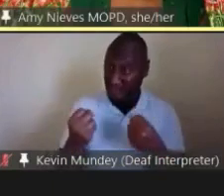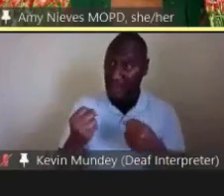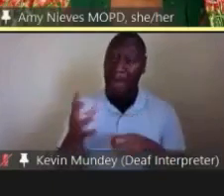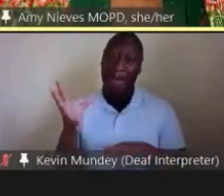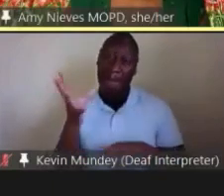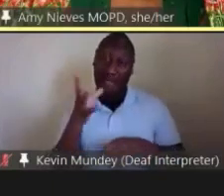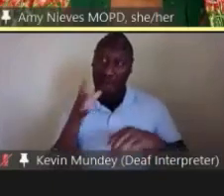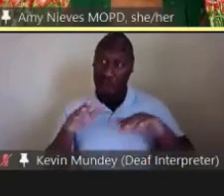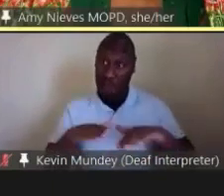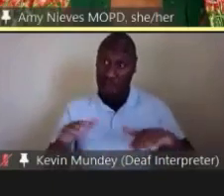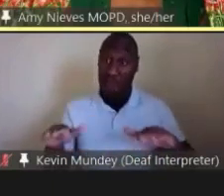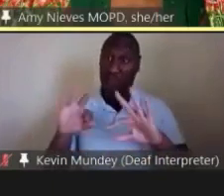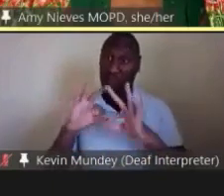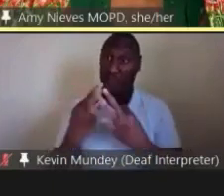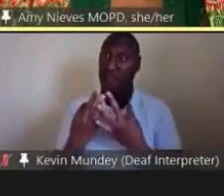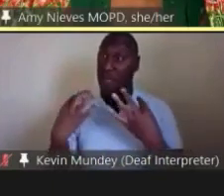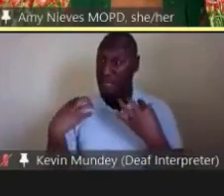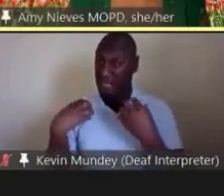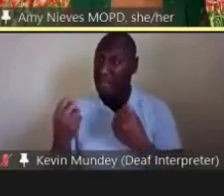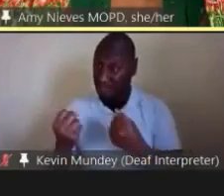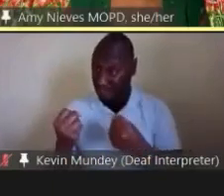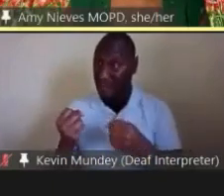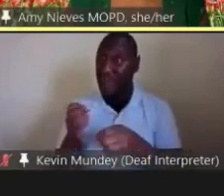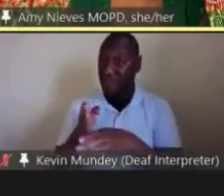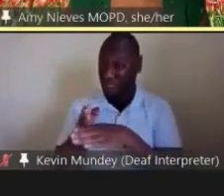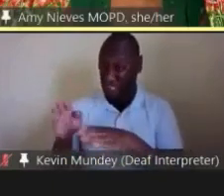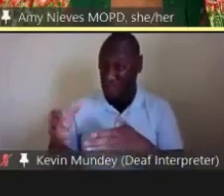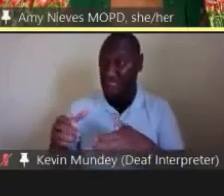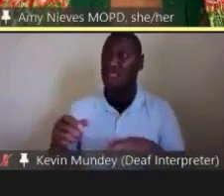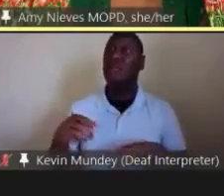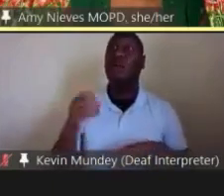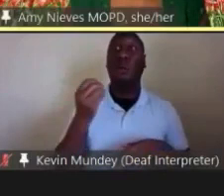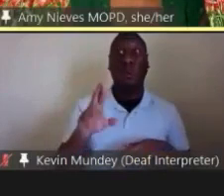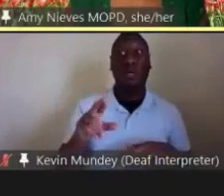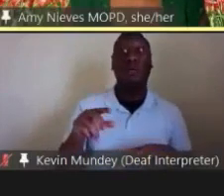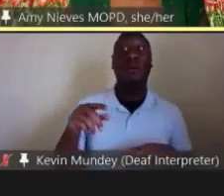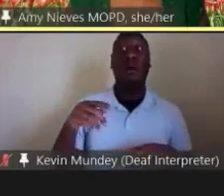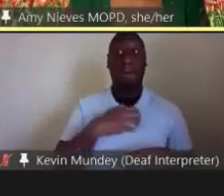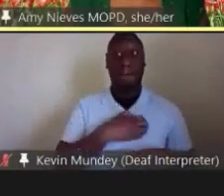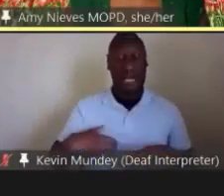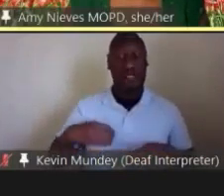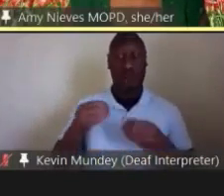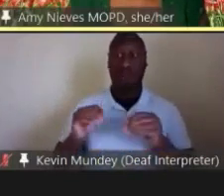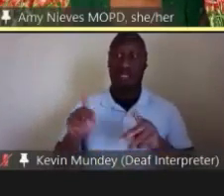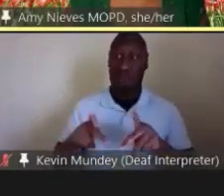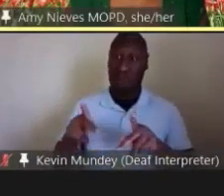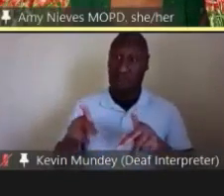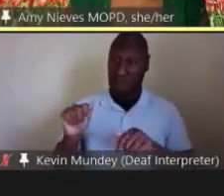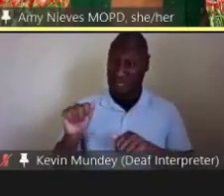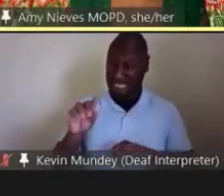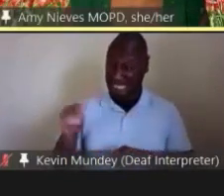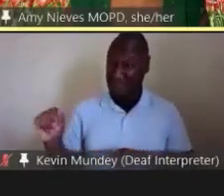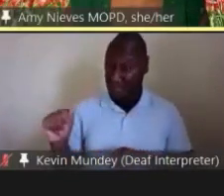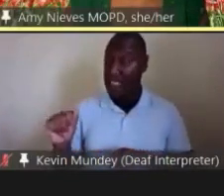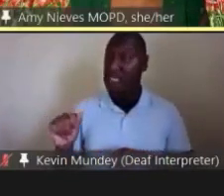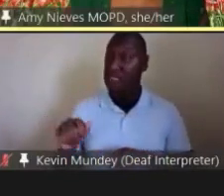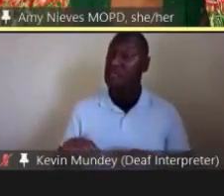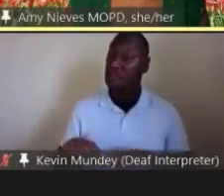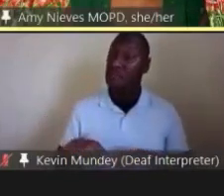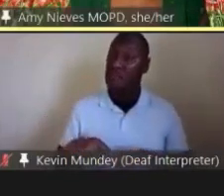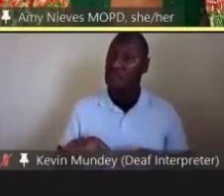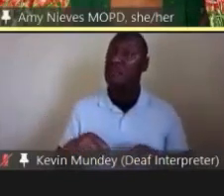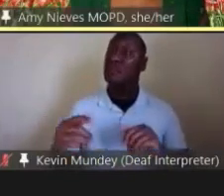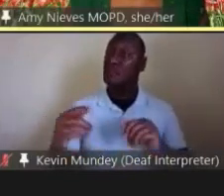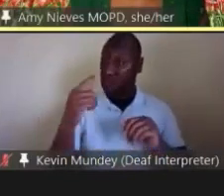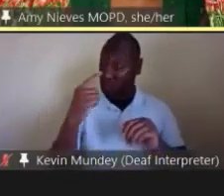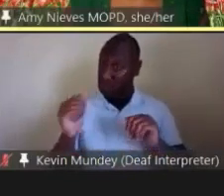Health Division, and or the Mayor's Office for People with Disabilities. You can reach us at